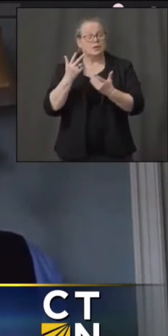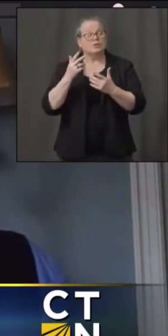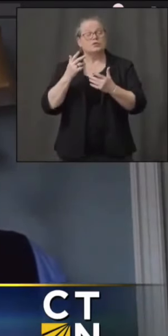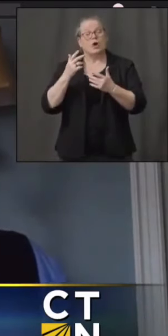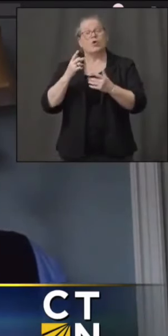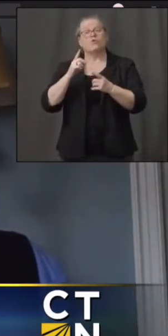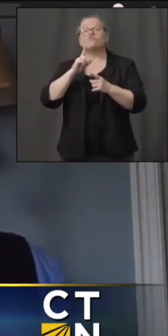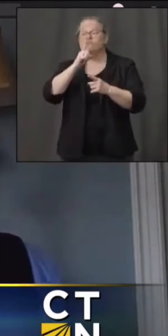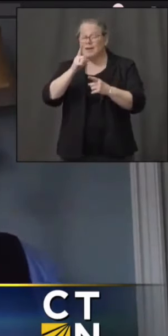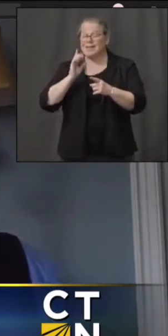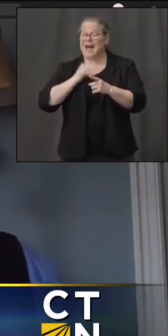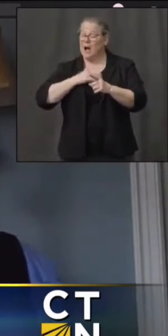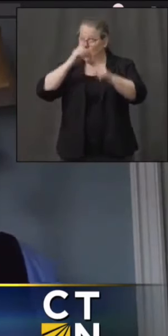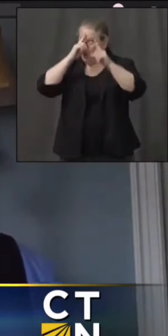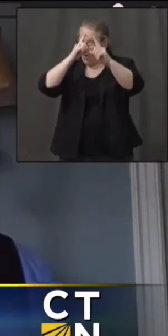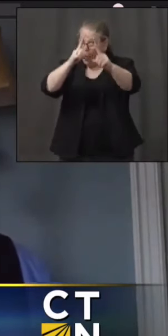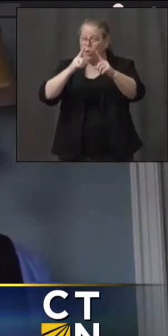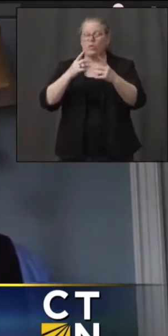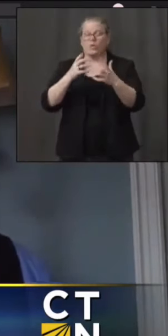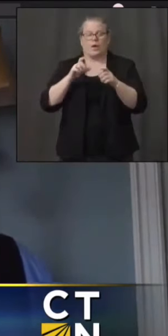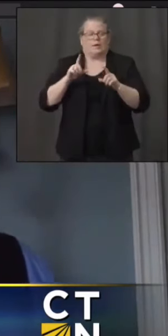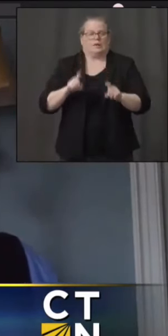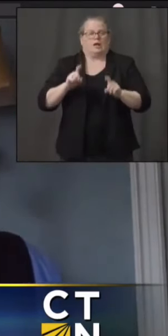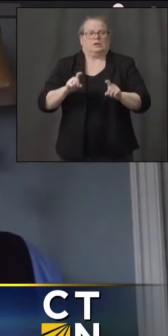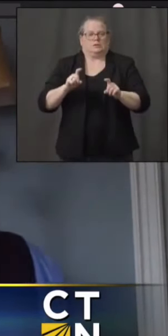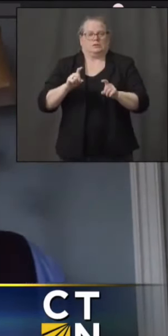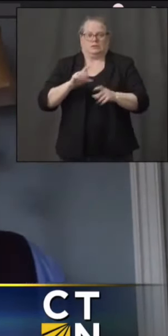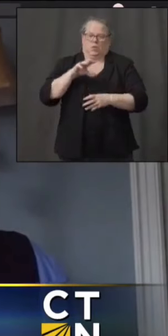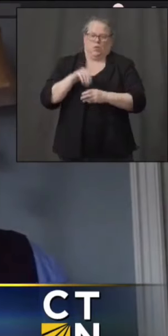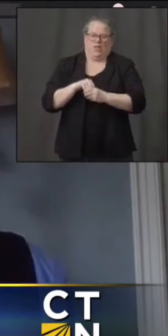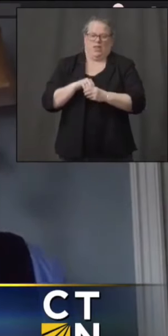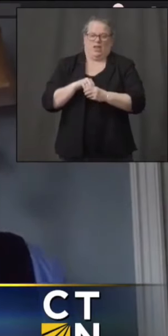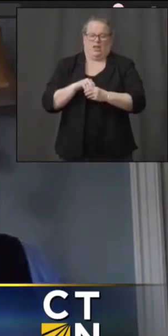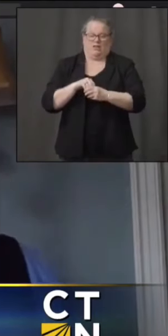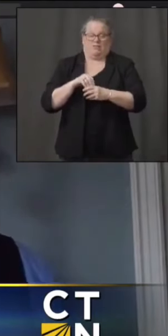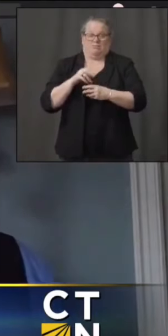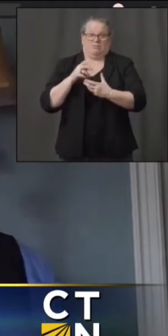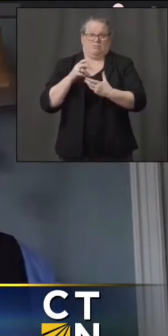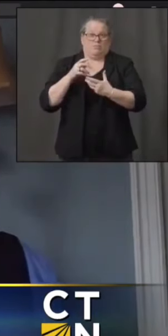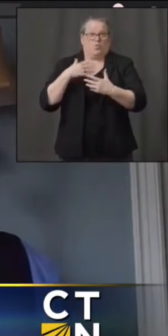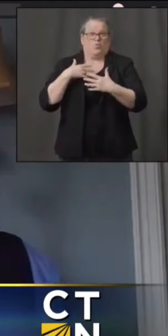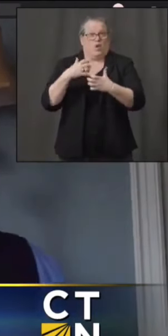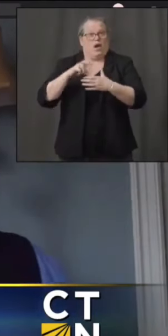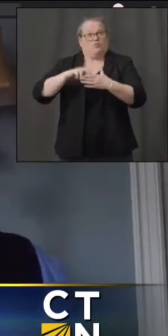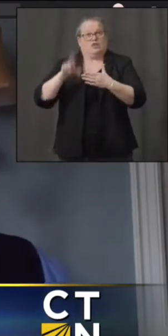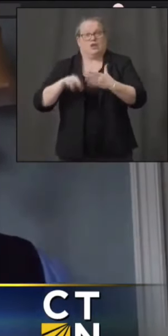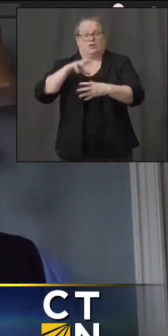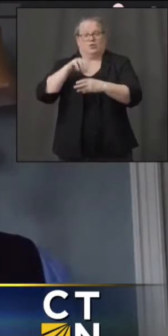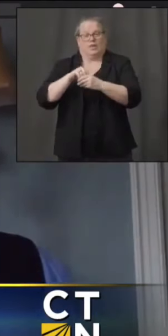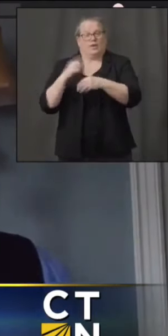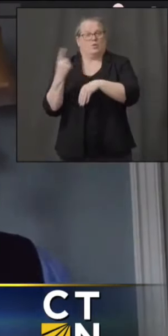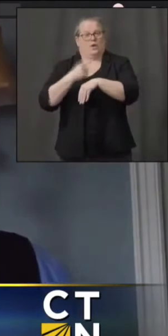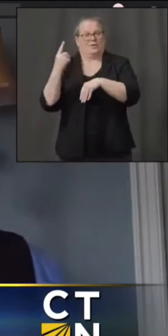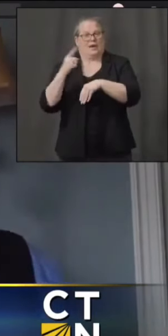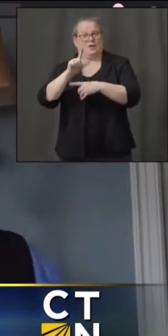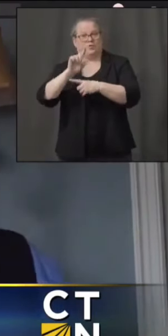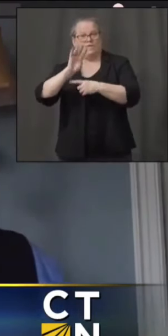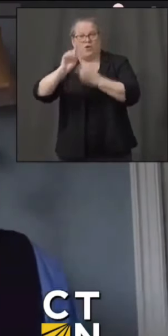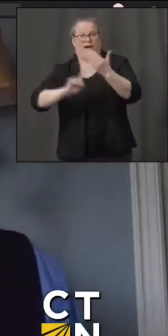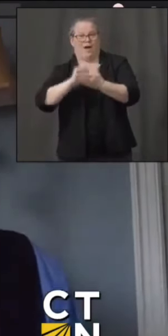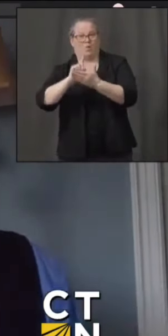is testing that can be available within, test results that can be available within 24 hours. That's the